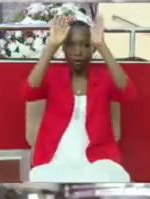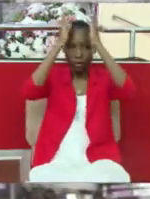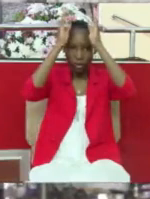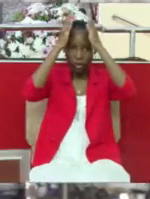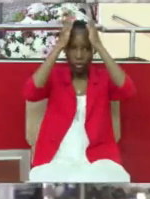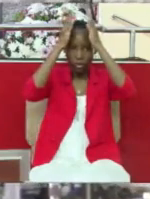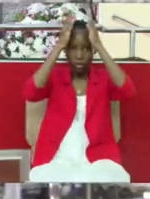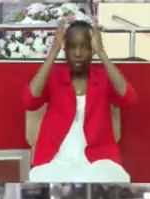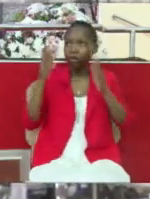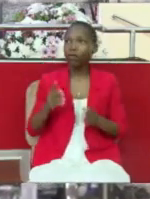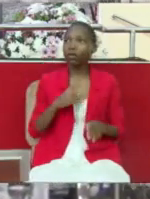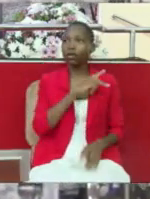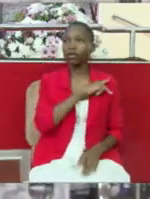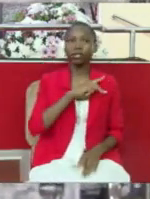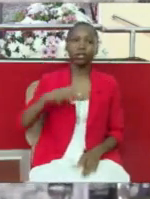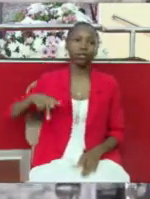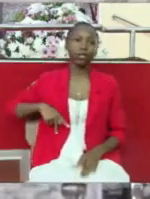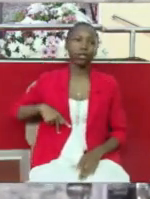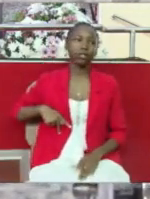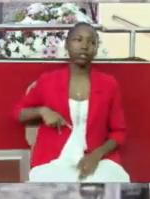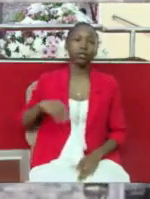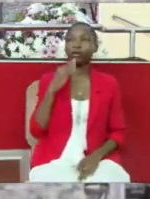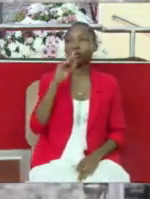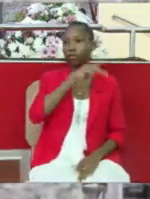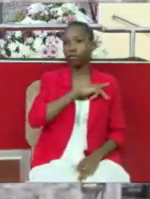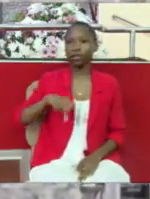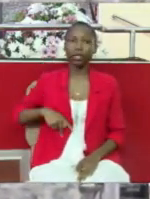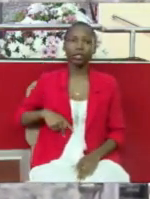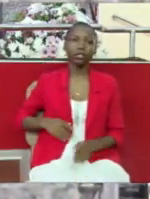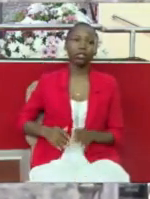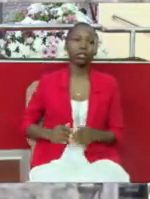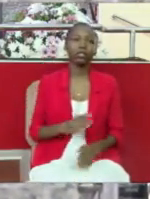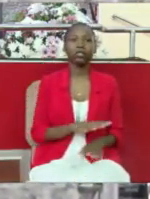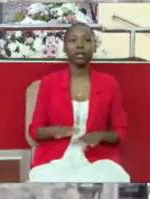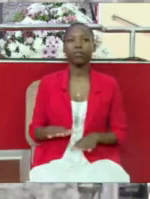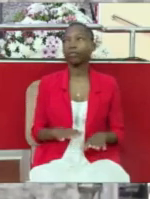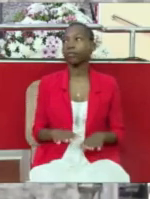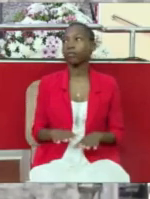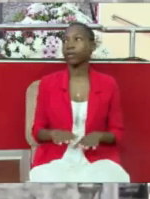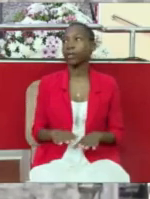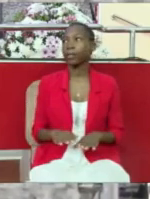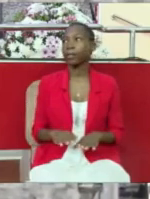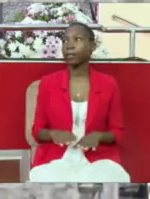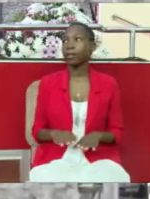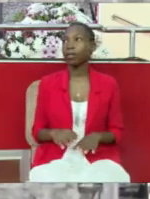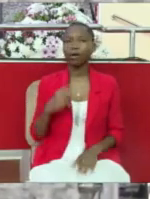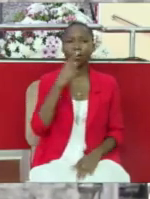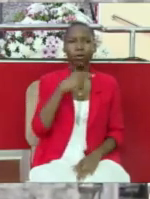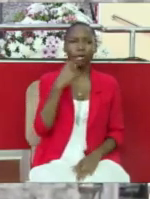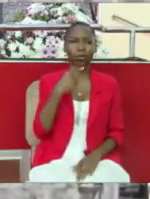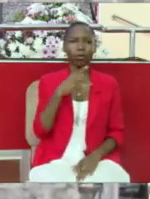of Kings. Ili waende kumtumikia mfalme wa wafalme na Bwana wa mabwana. Now who is your king? Ni nani mfalme wako? Mfalme wako. Or